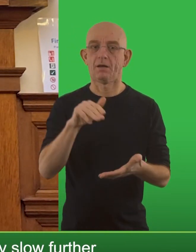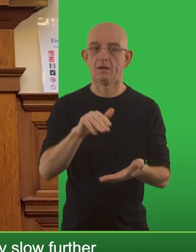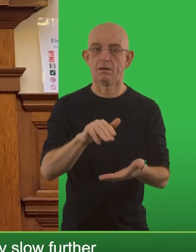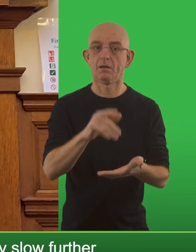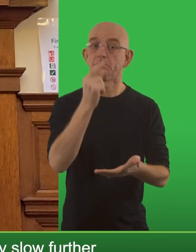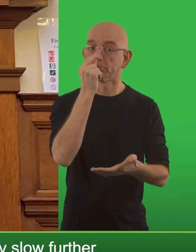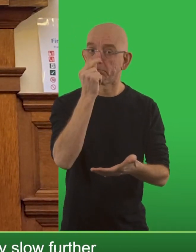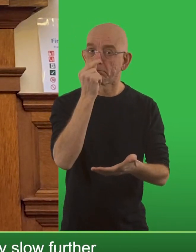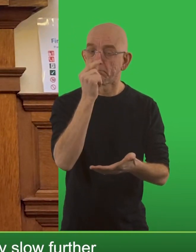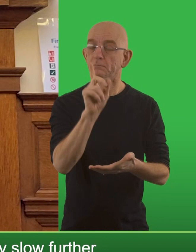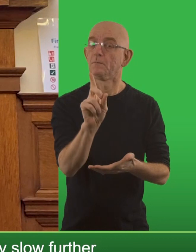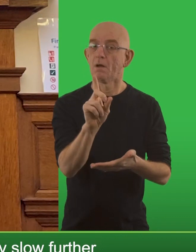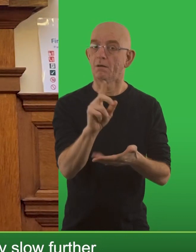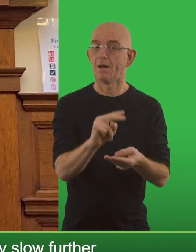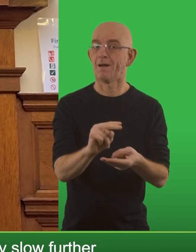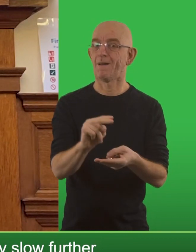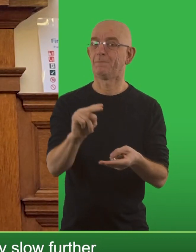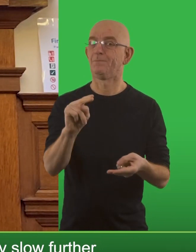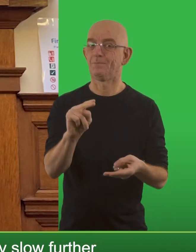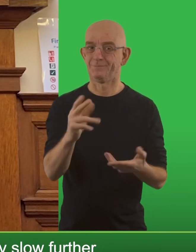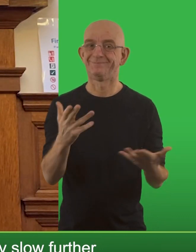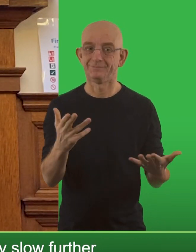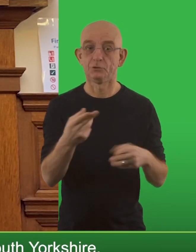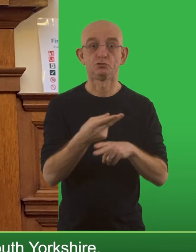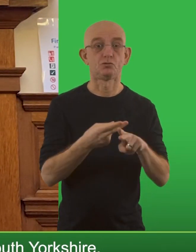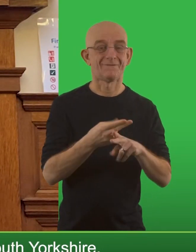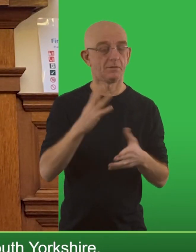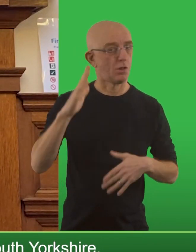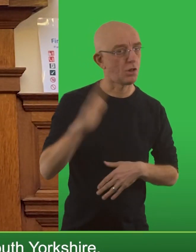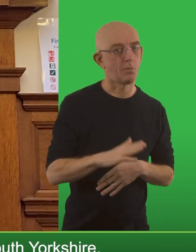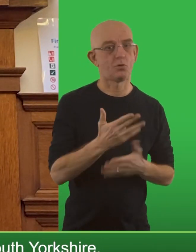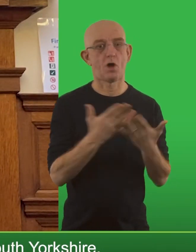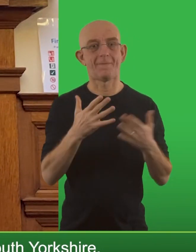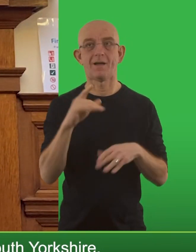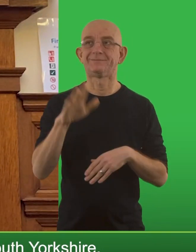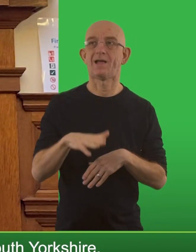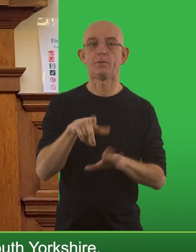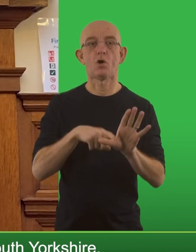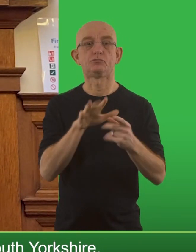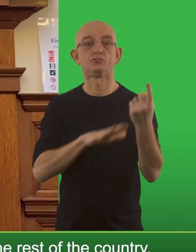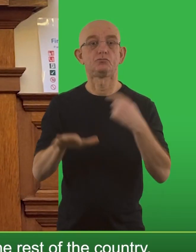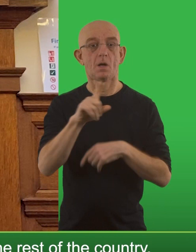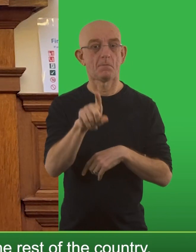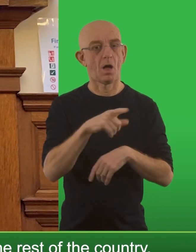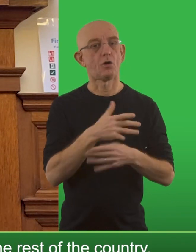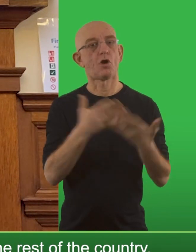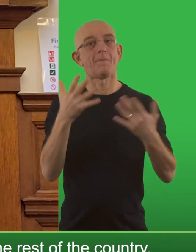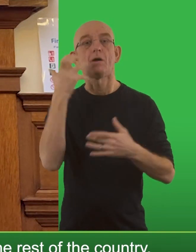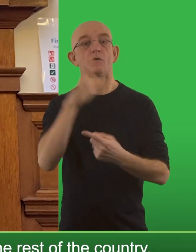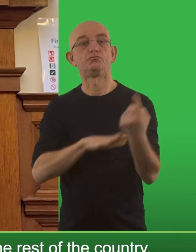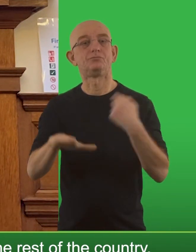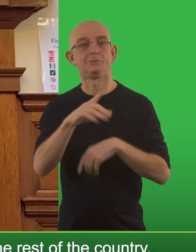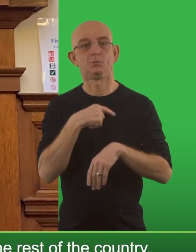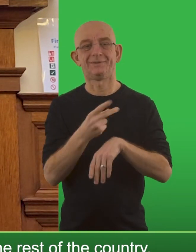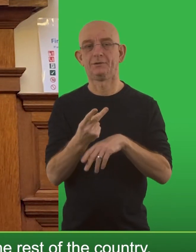will probably go to slow further, and it may start to increase. Sheffield has the lowest rate in South Yorkshire. I think we're